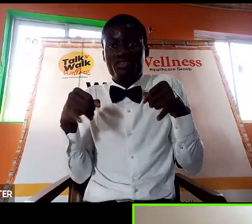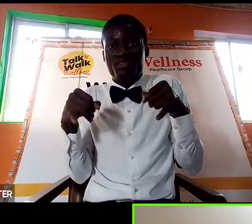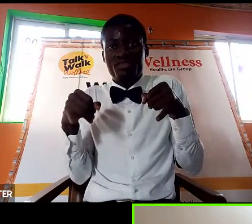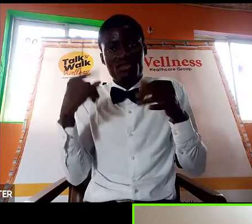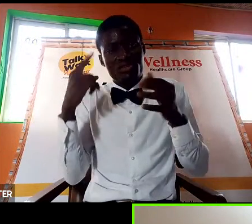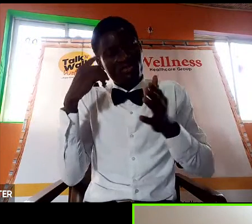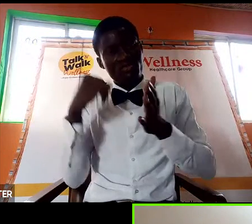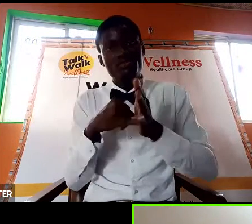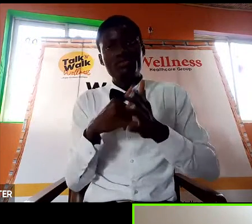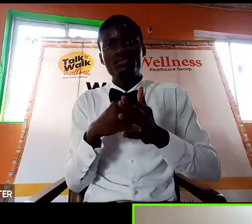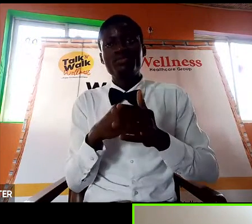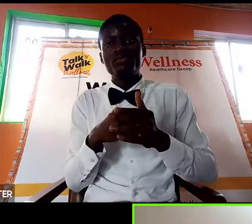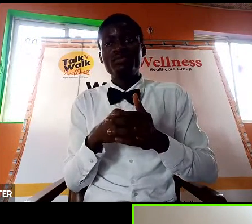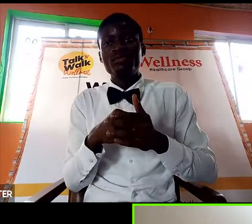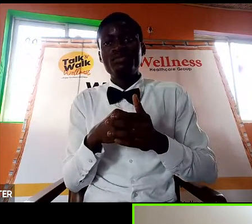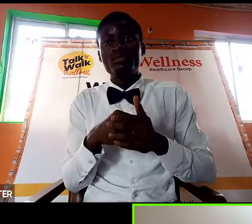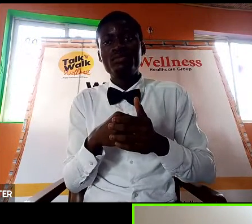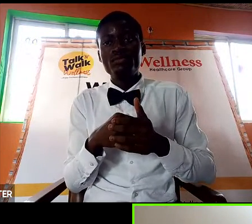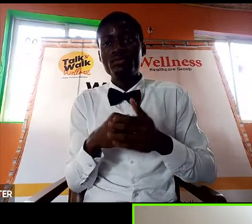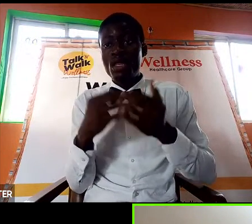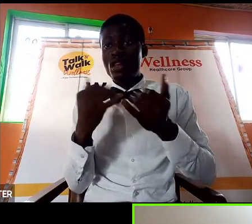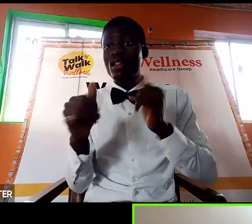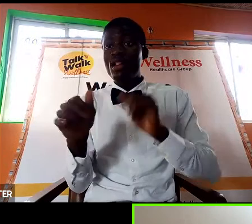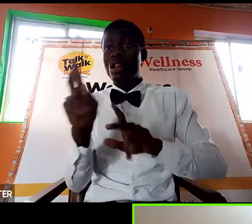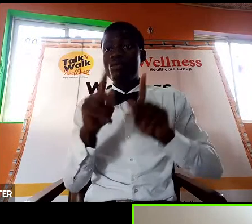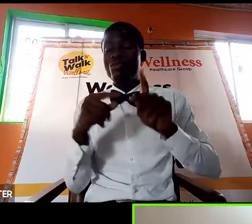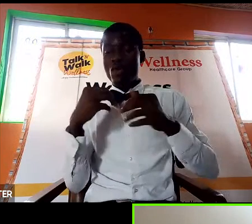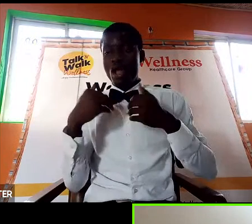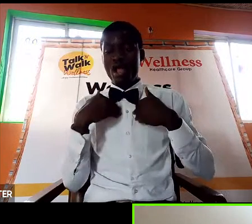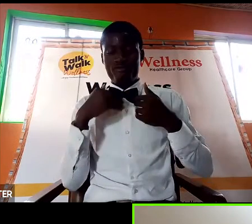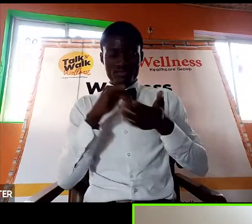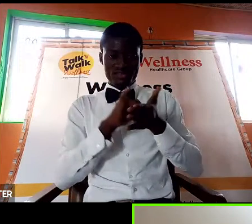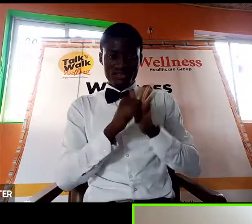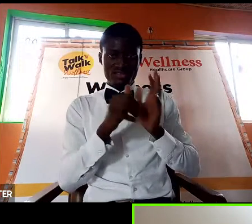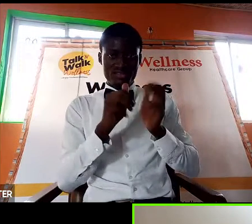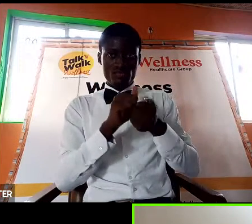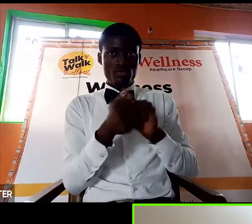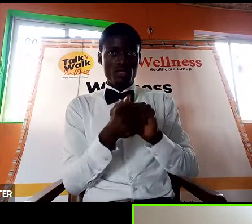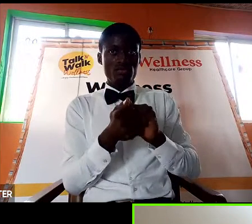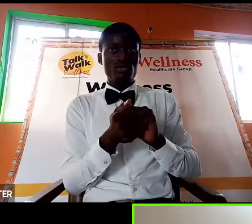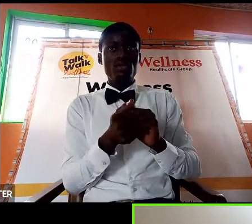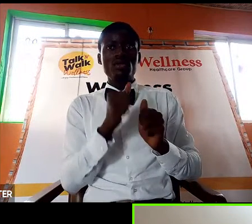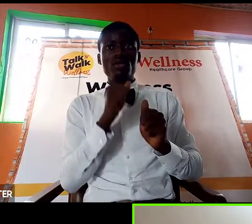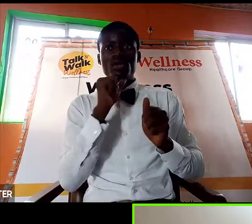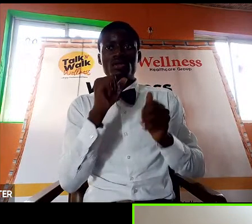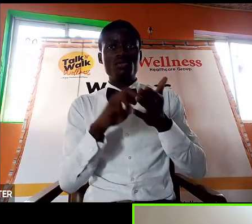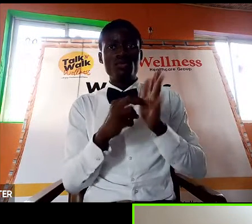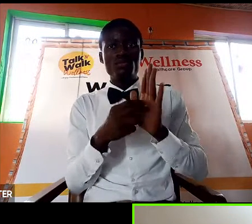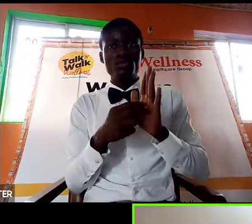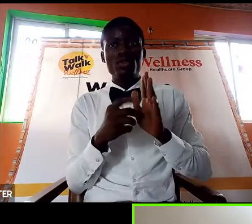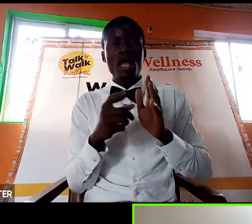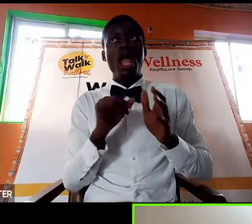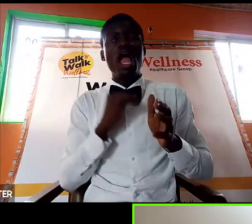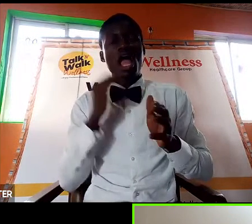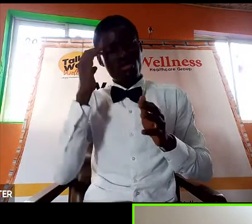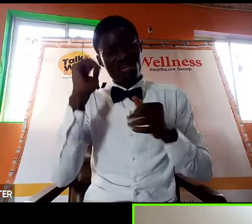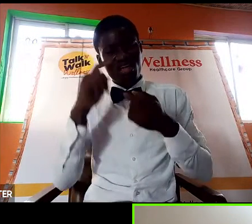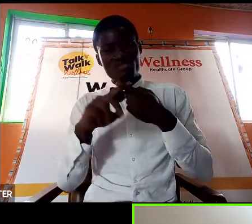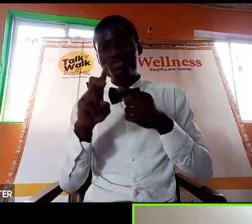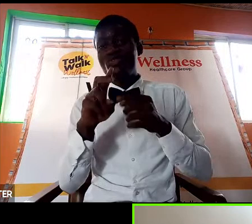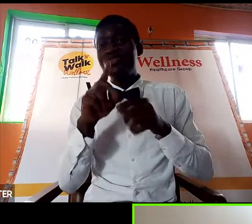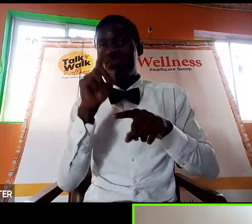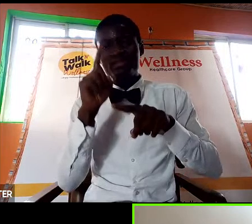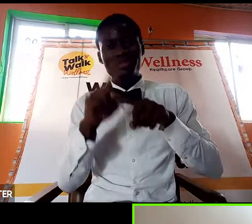so people that have this kind of issues, it's not like you know how to use tongue or you know how to use finger. There's nothing you can do. They are like